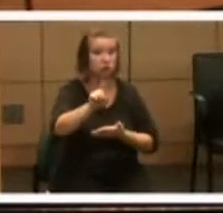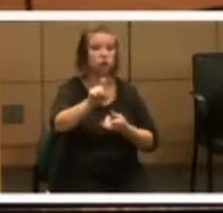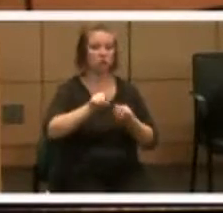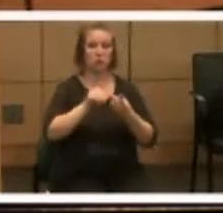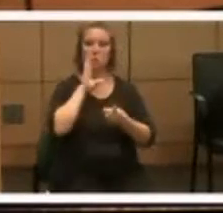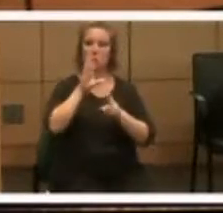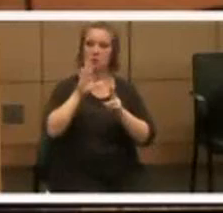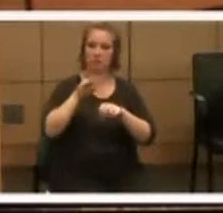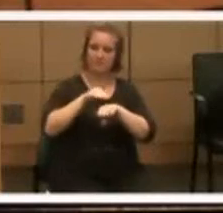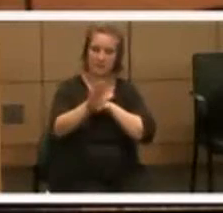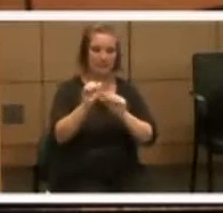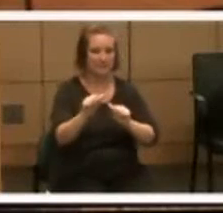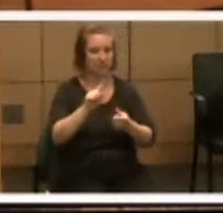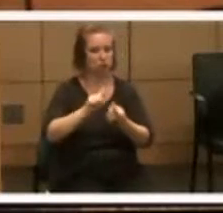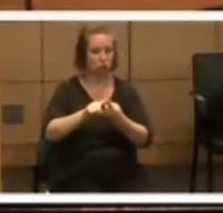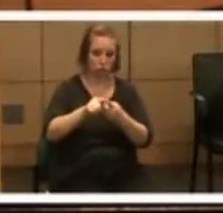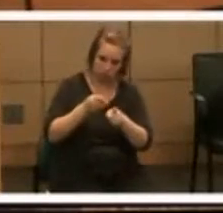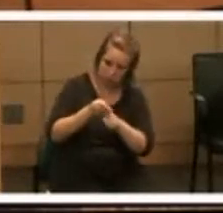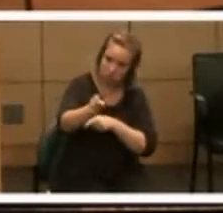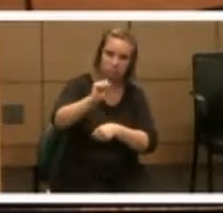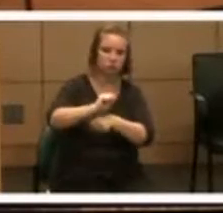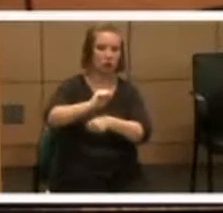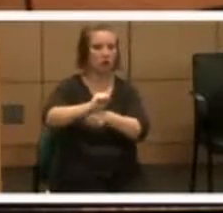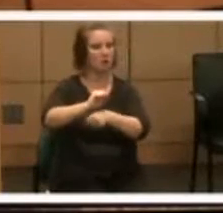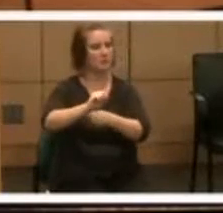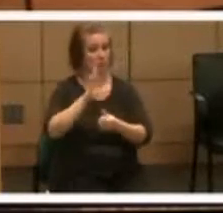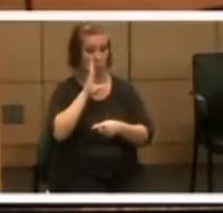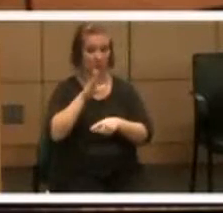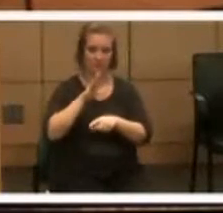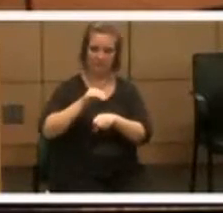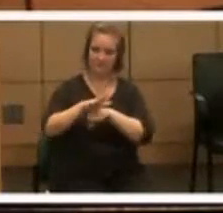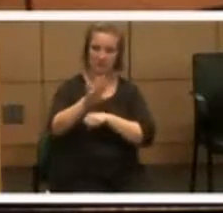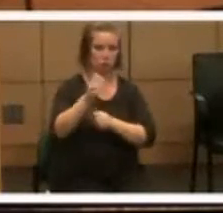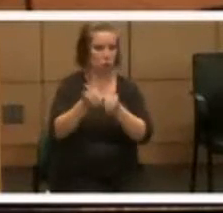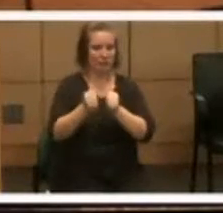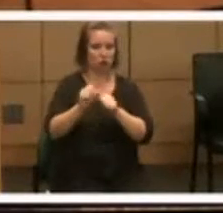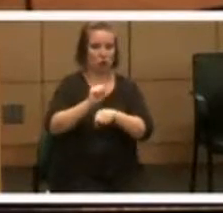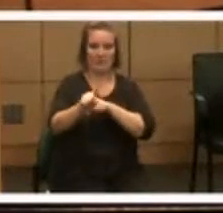their ability to get the job of their choice? Does it affect their job of choice